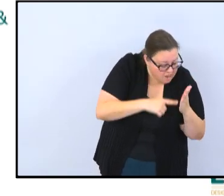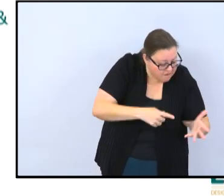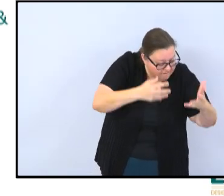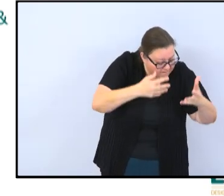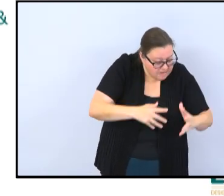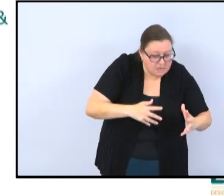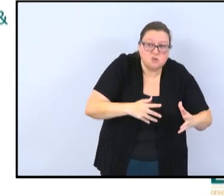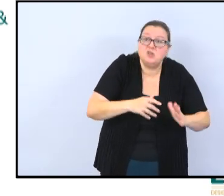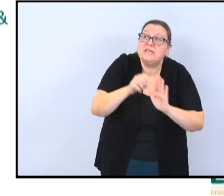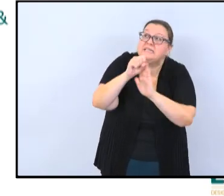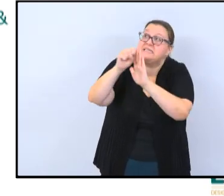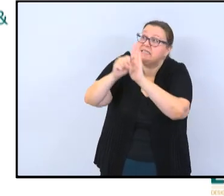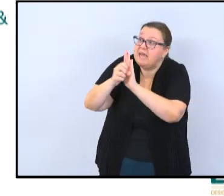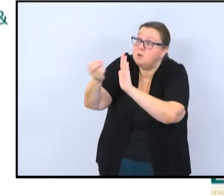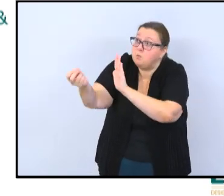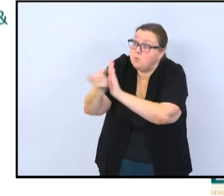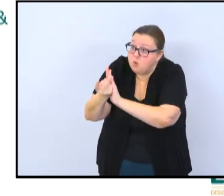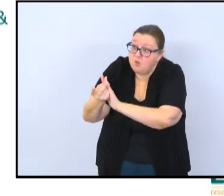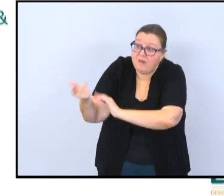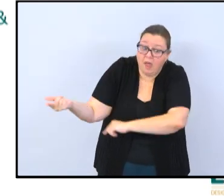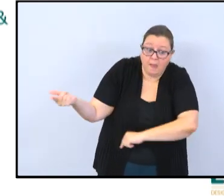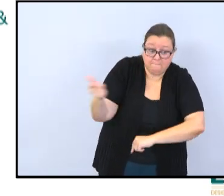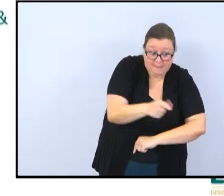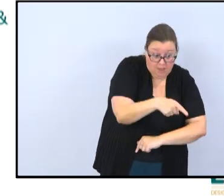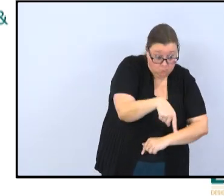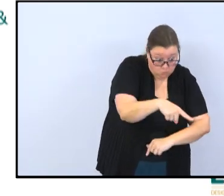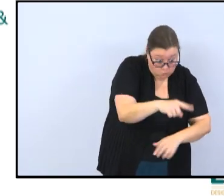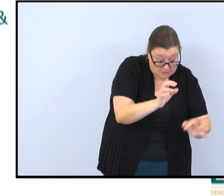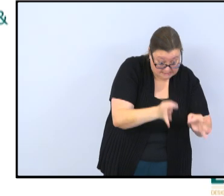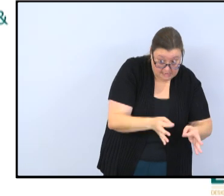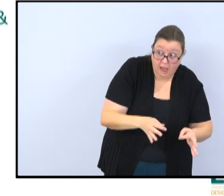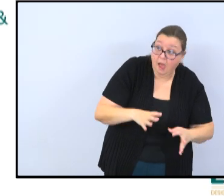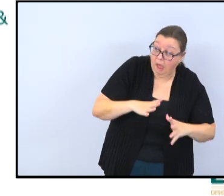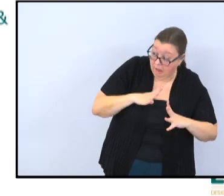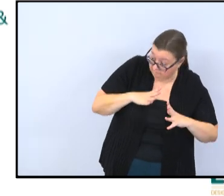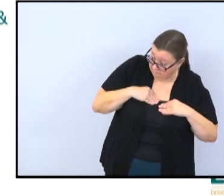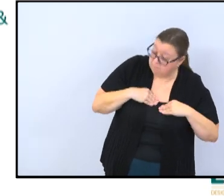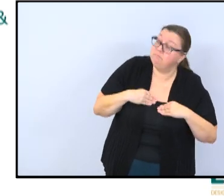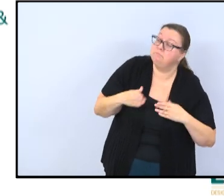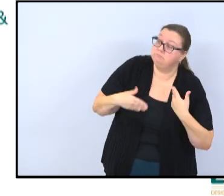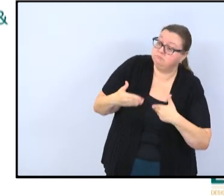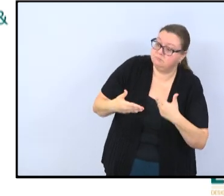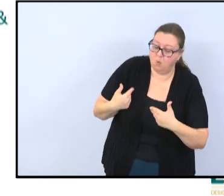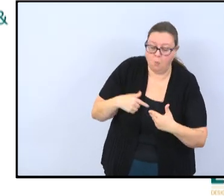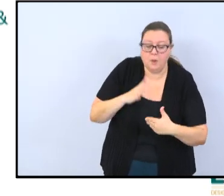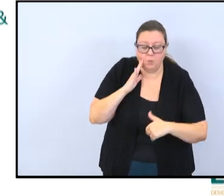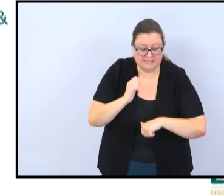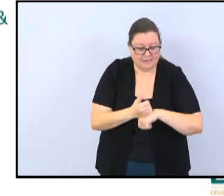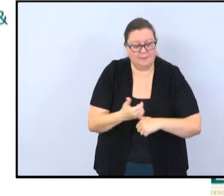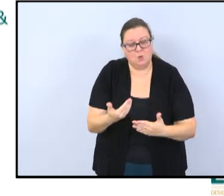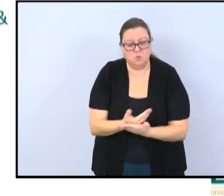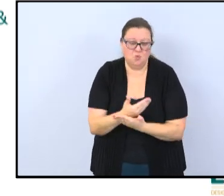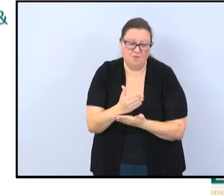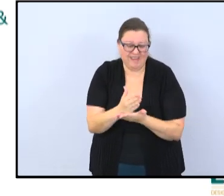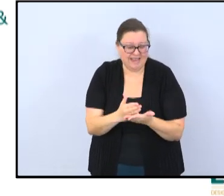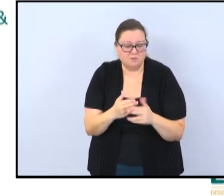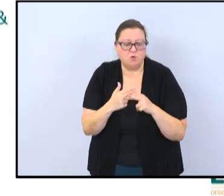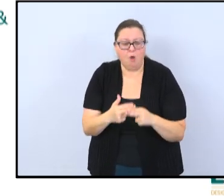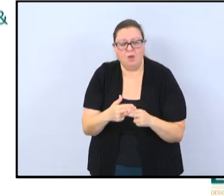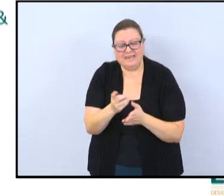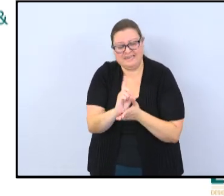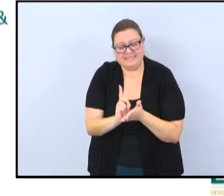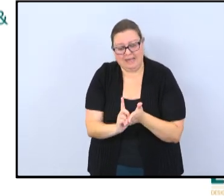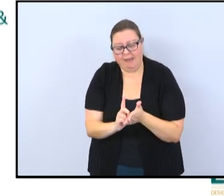and say, yes, we're gonna commit to doing this. And then we'll start in the design phase of it, the engineering phase of it. And again, all through